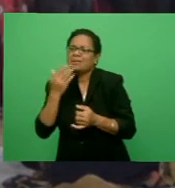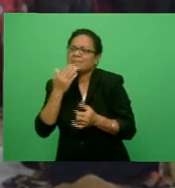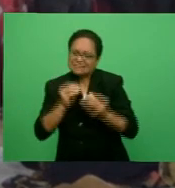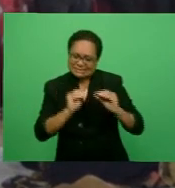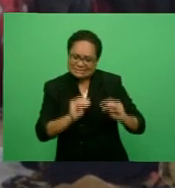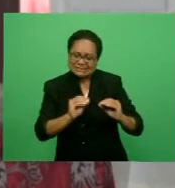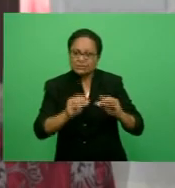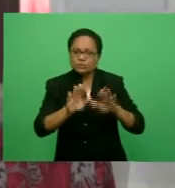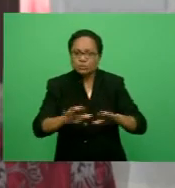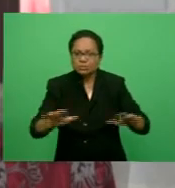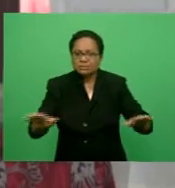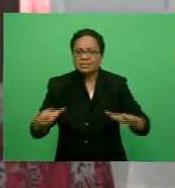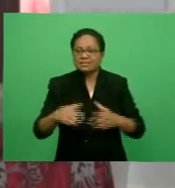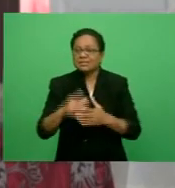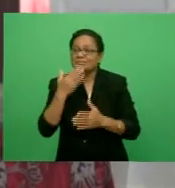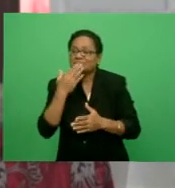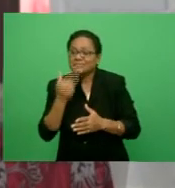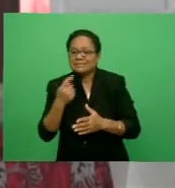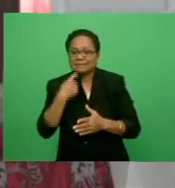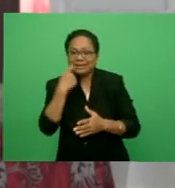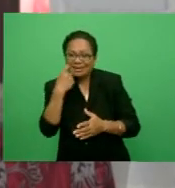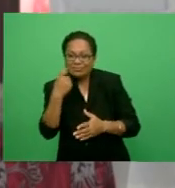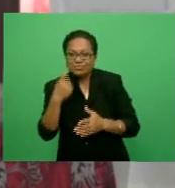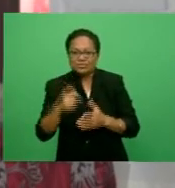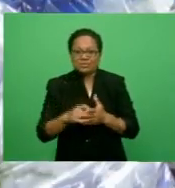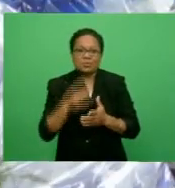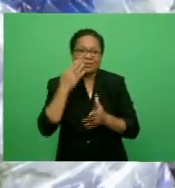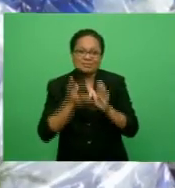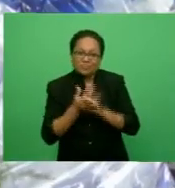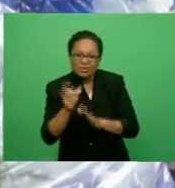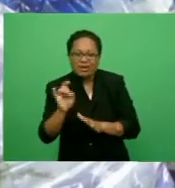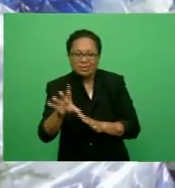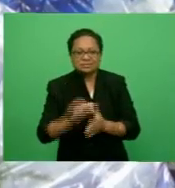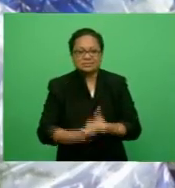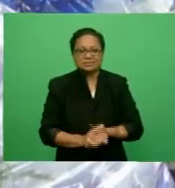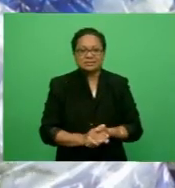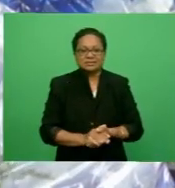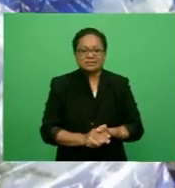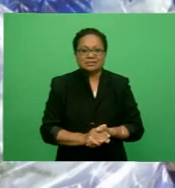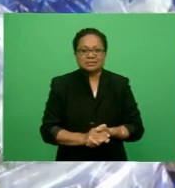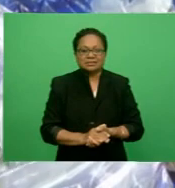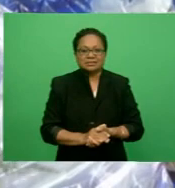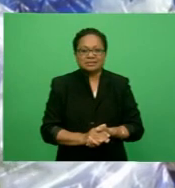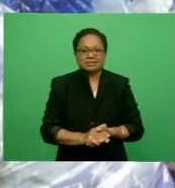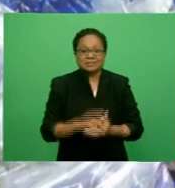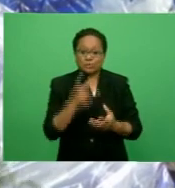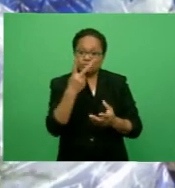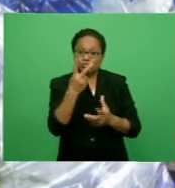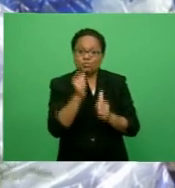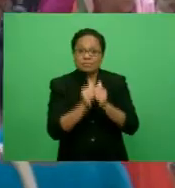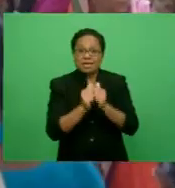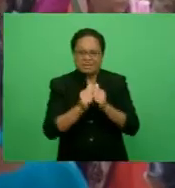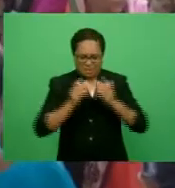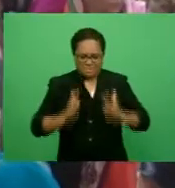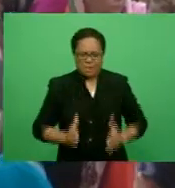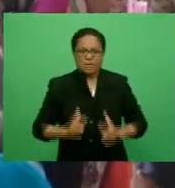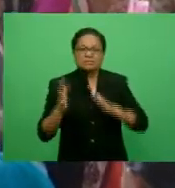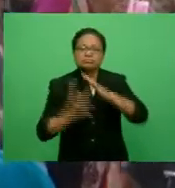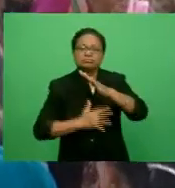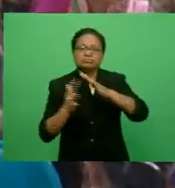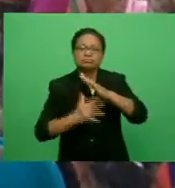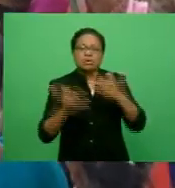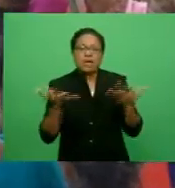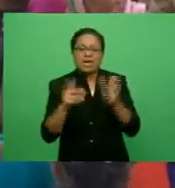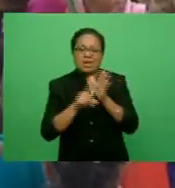understand things that are happening around us. The two brothers were cremated at the Lovo crematorium in